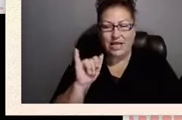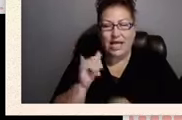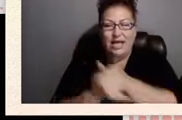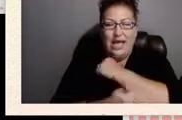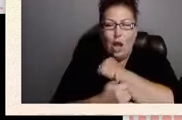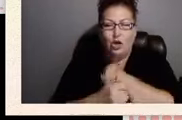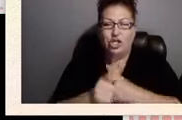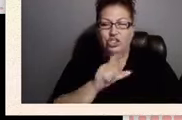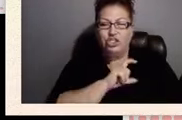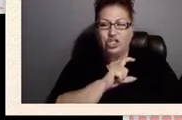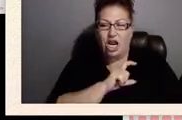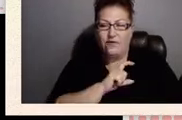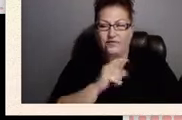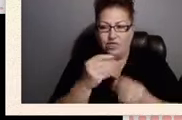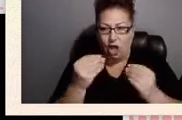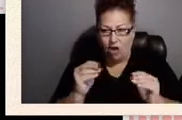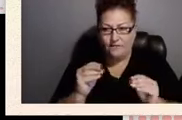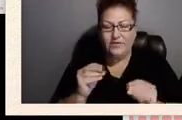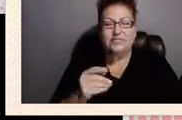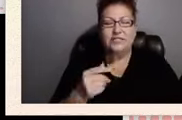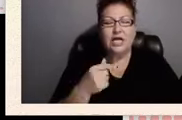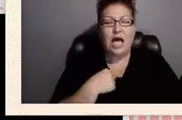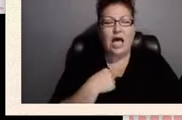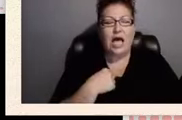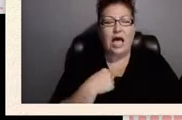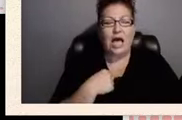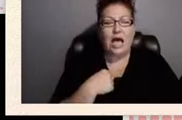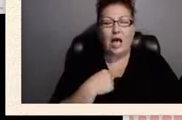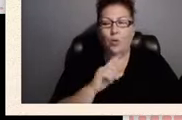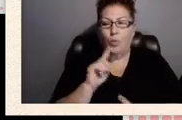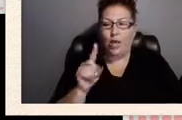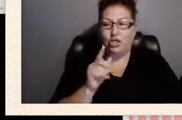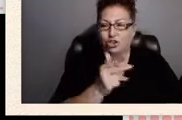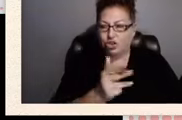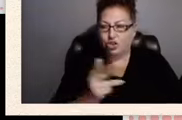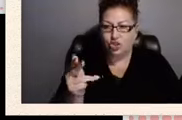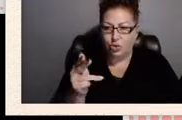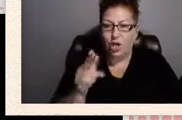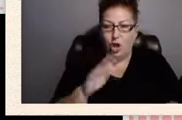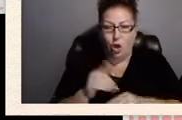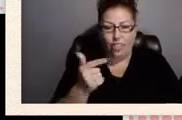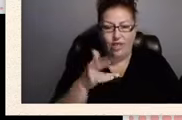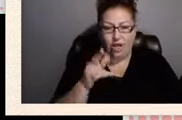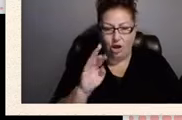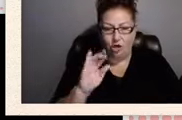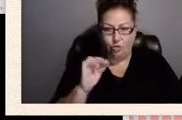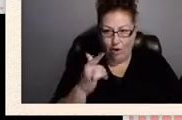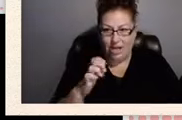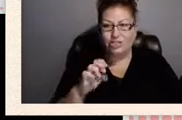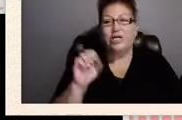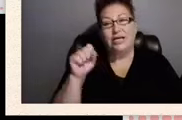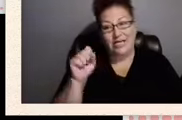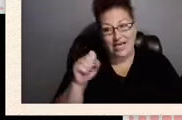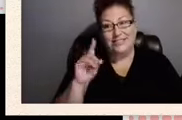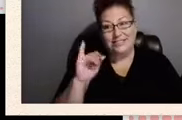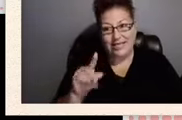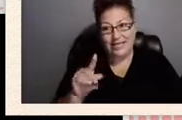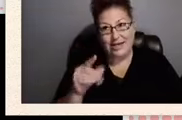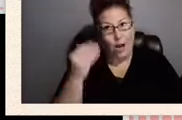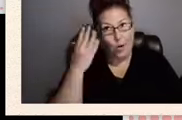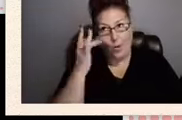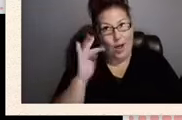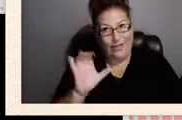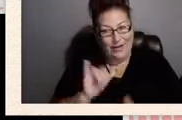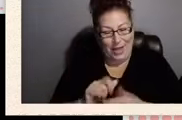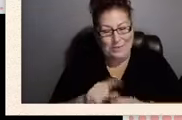I went shooting on the gun range. Yes, they put a gun in my hands. I don't know why they did that, but oh well. I